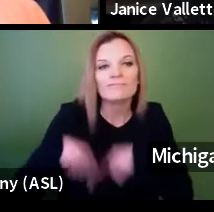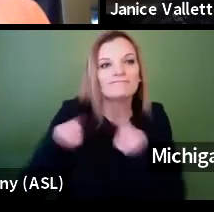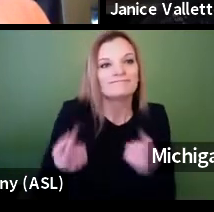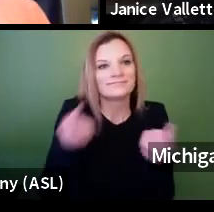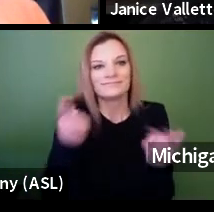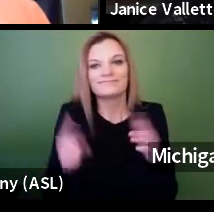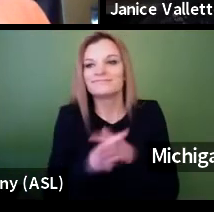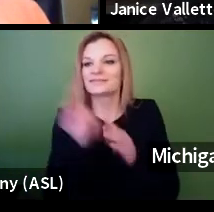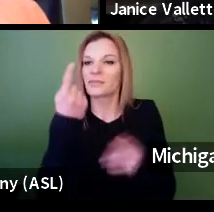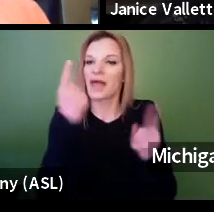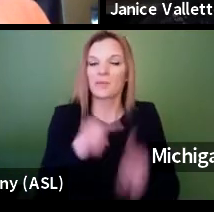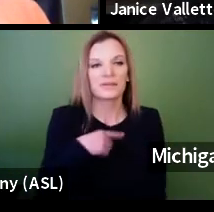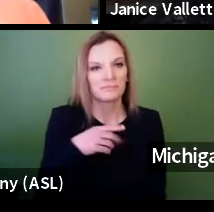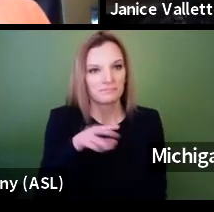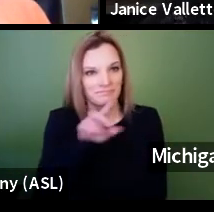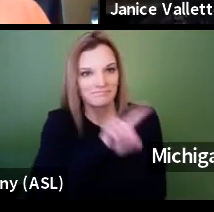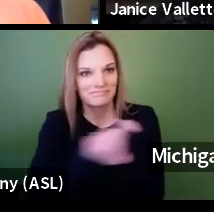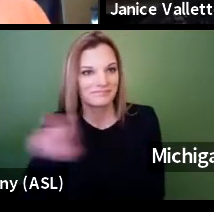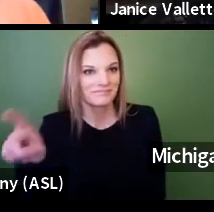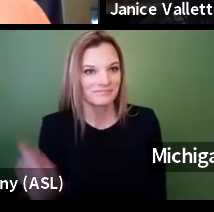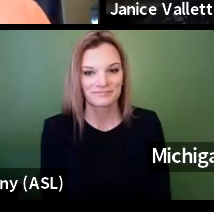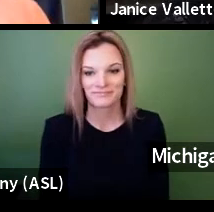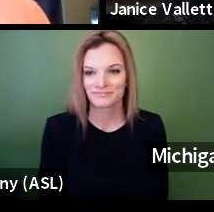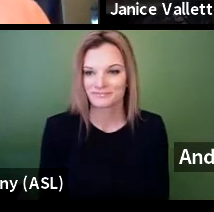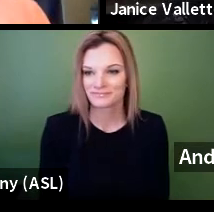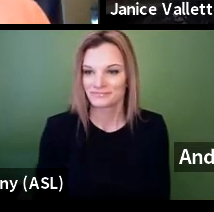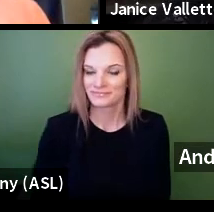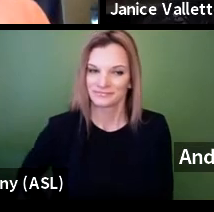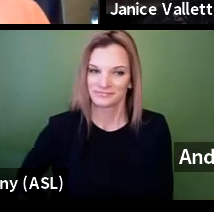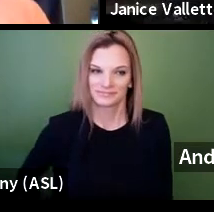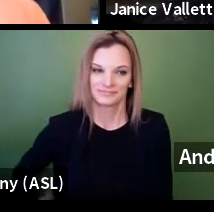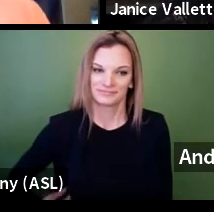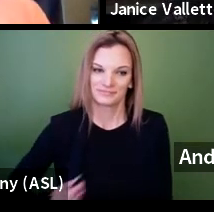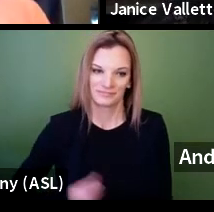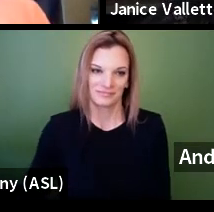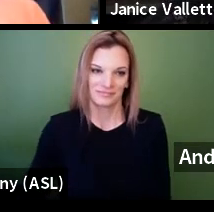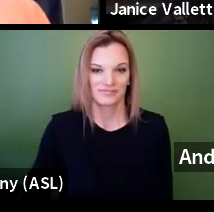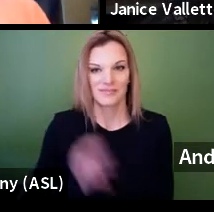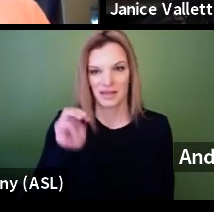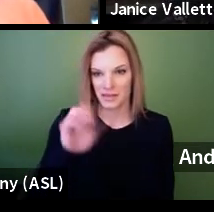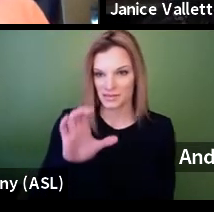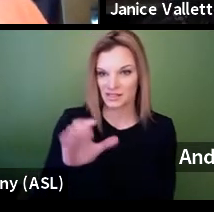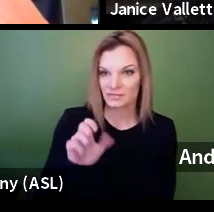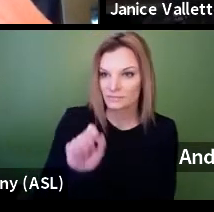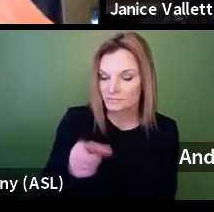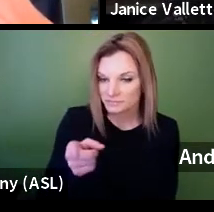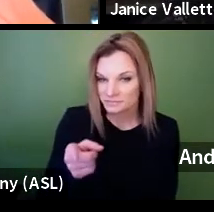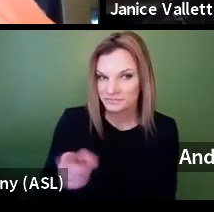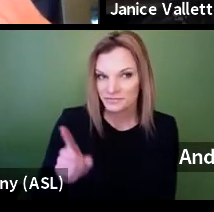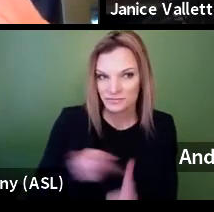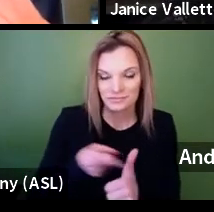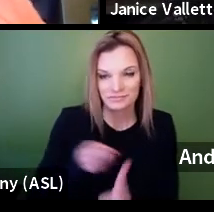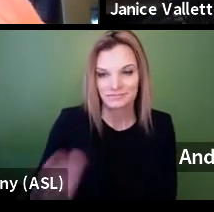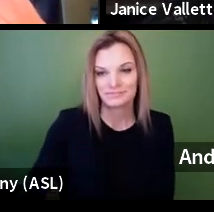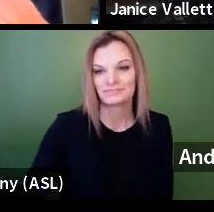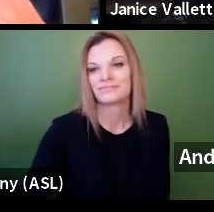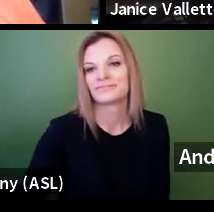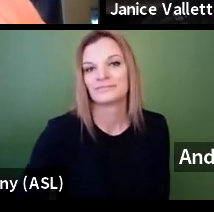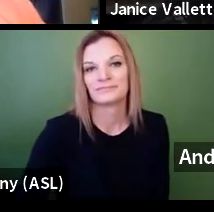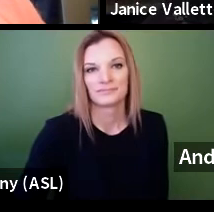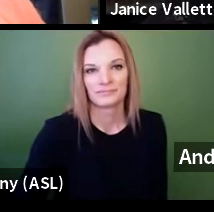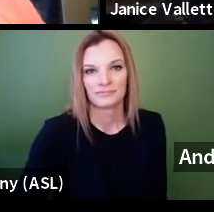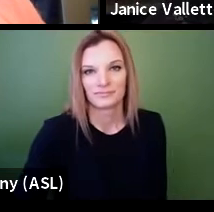should I just call on people? Call away. MC, I saw your hand. I saw Aaron's hand